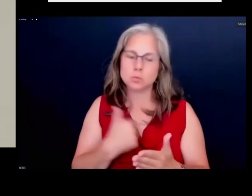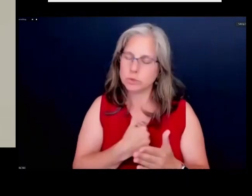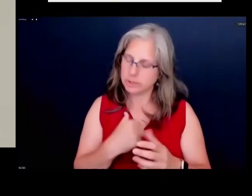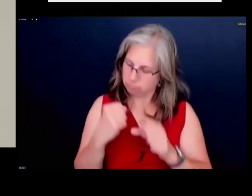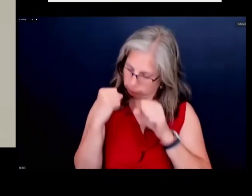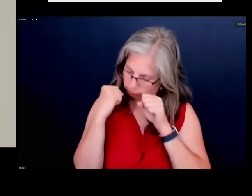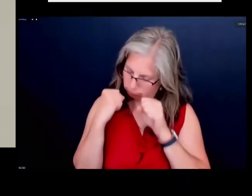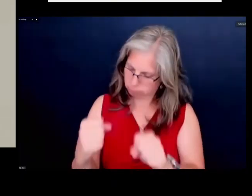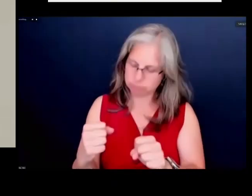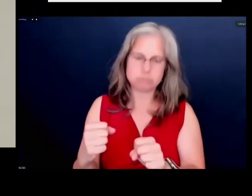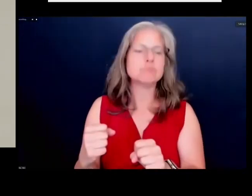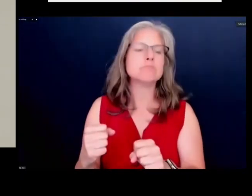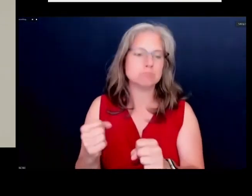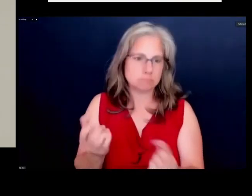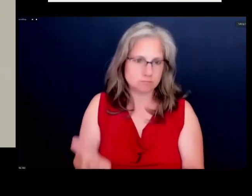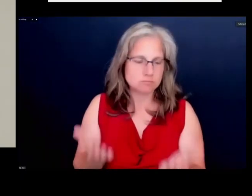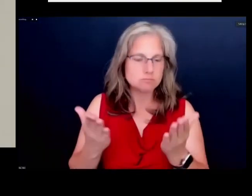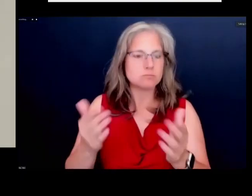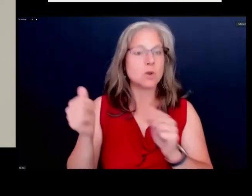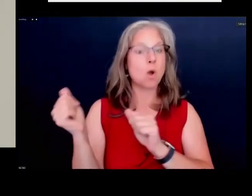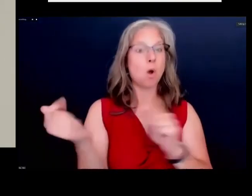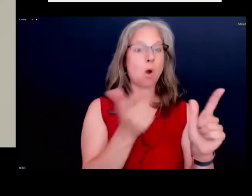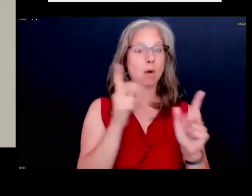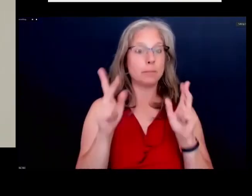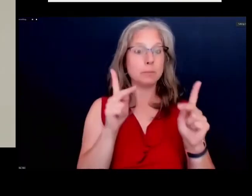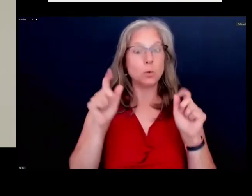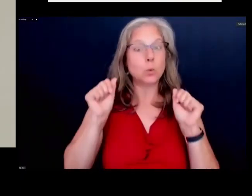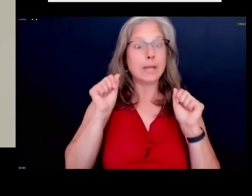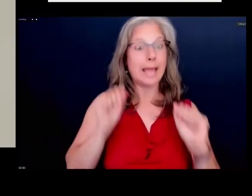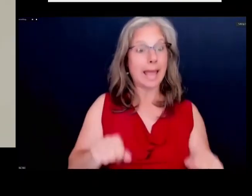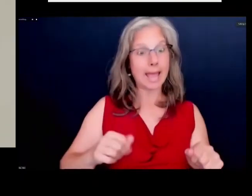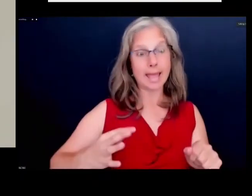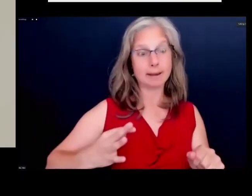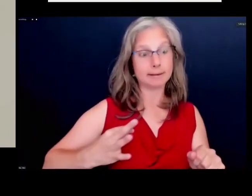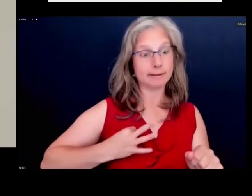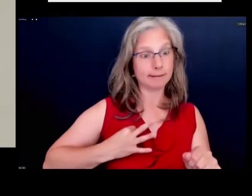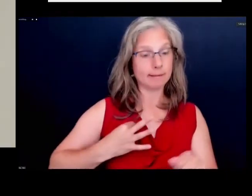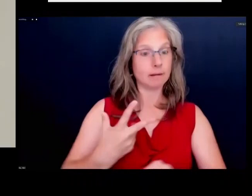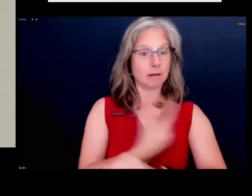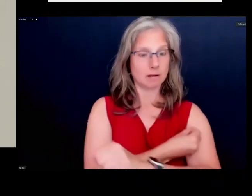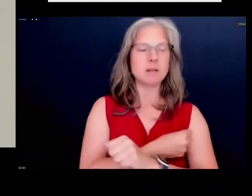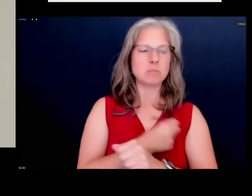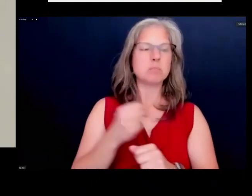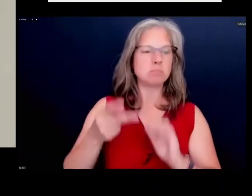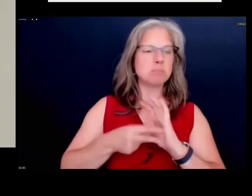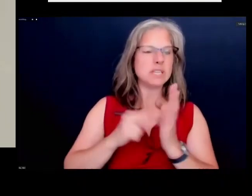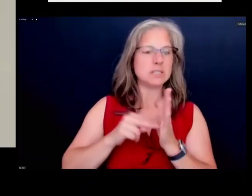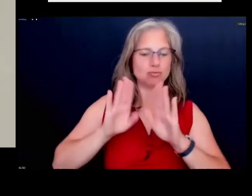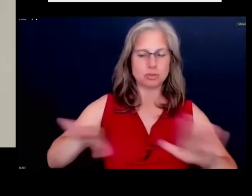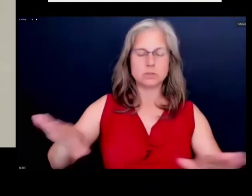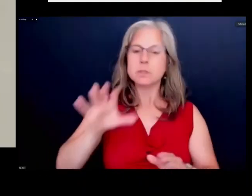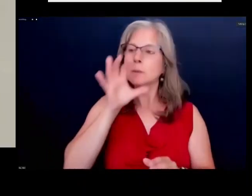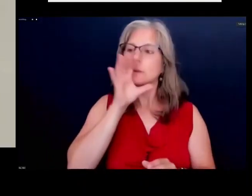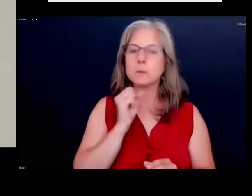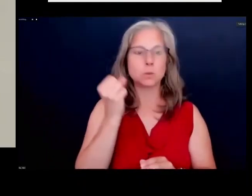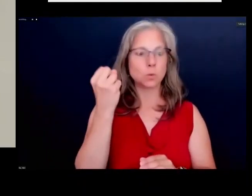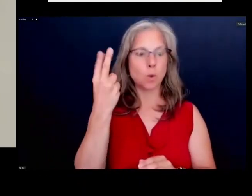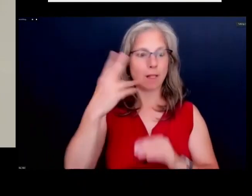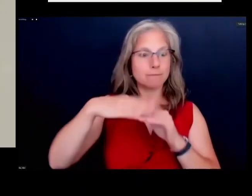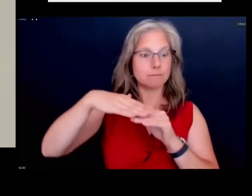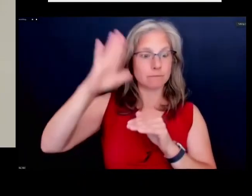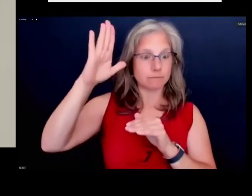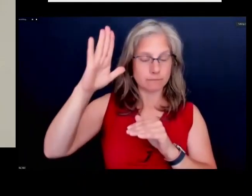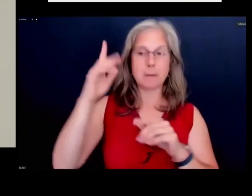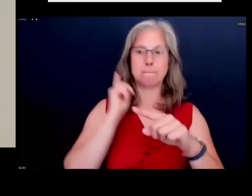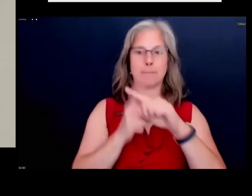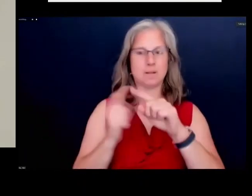and we strongly recommend for everybody who is eligible, and that is children 12 years and older, as well